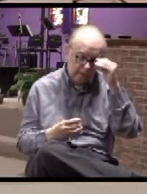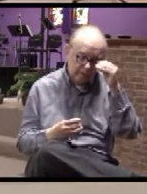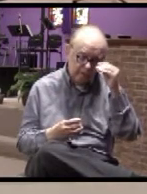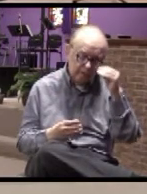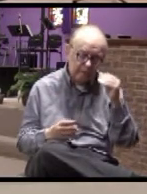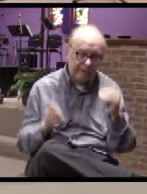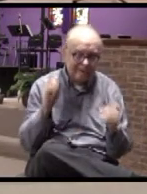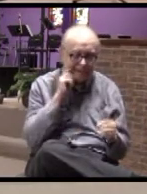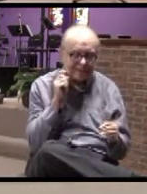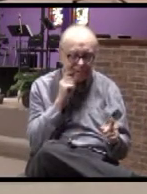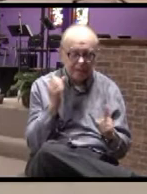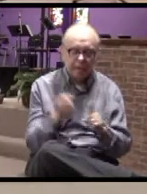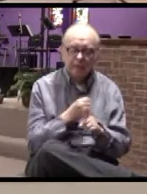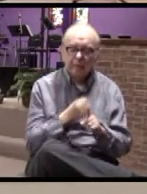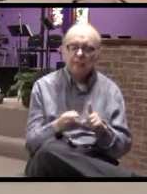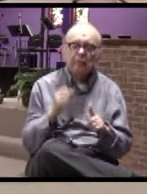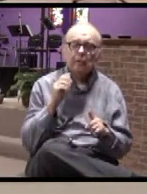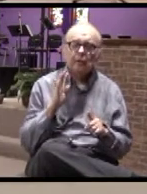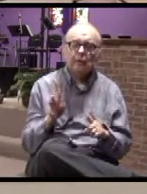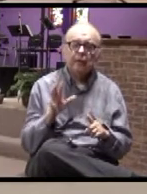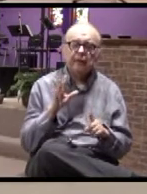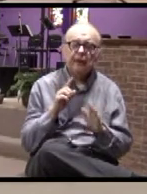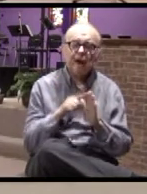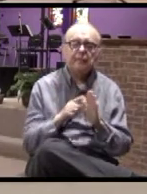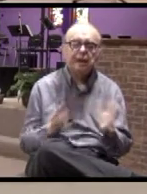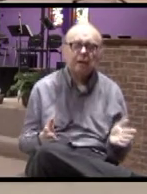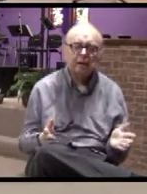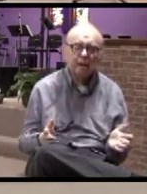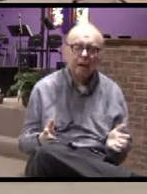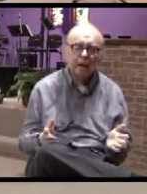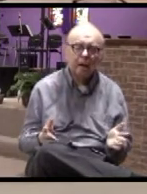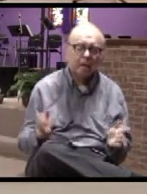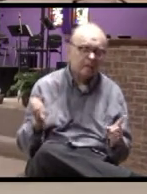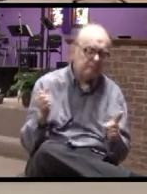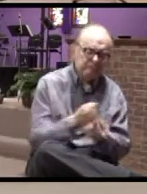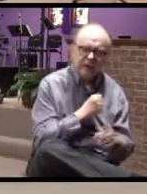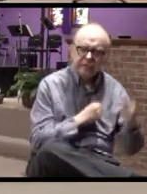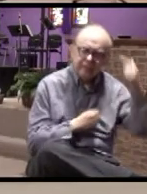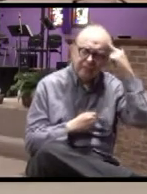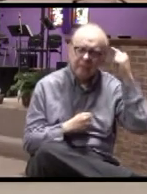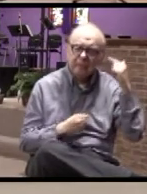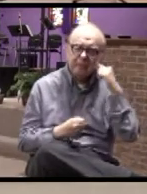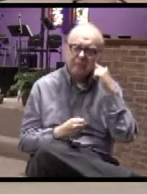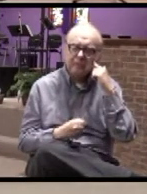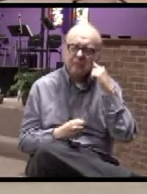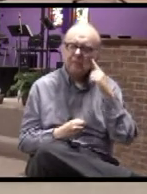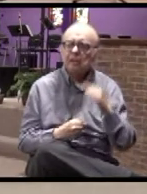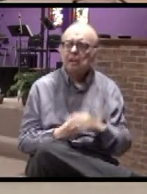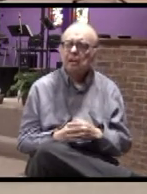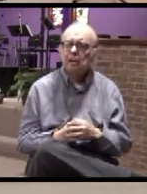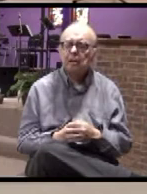sexually molested him for 45 minutes, bashed his head in, and buried him.